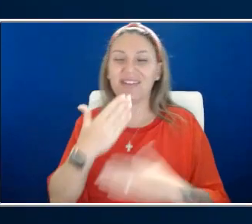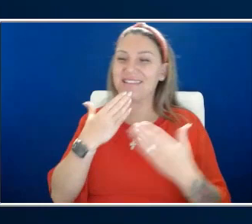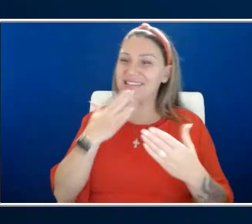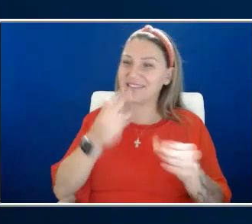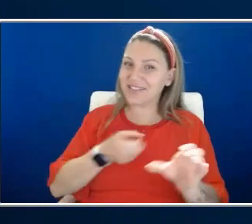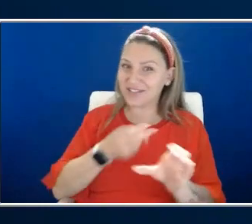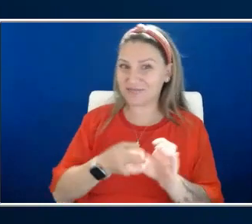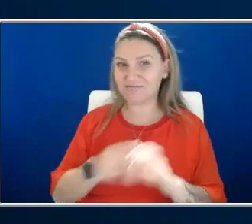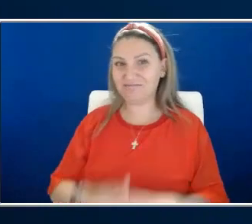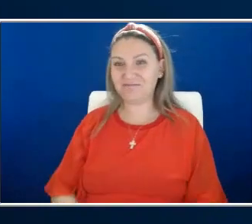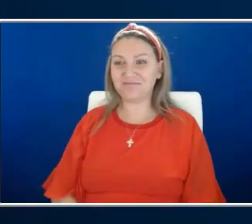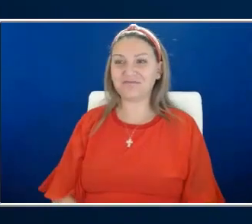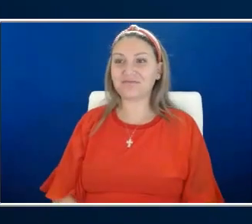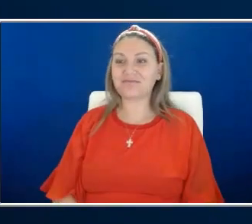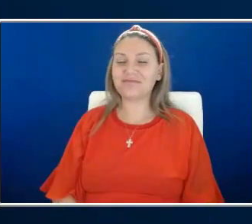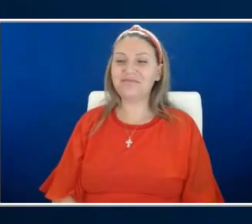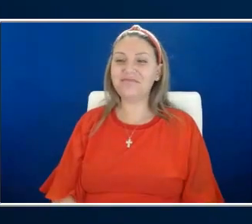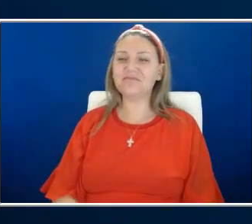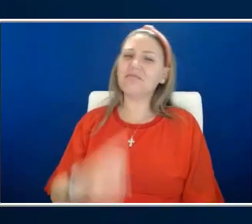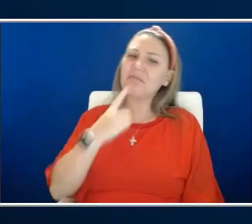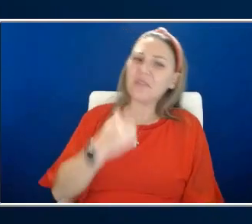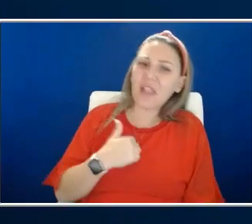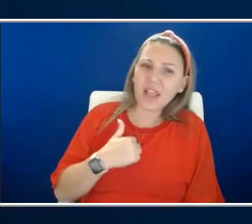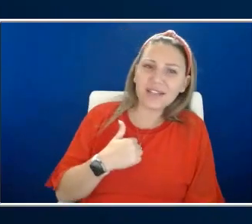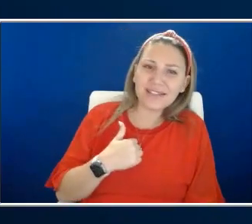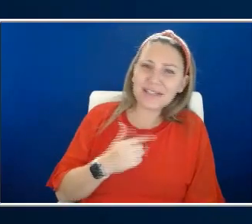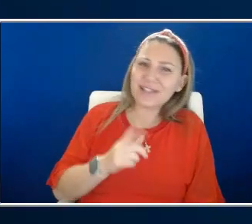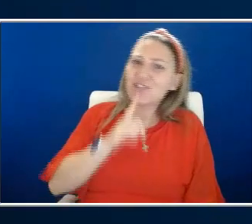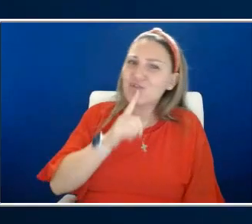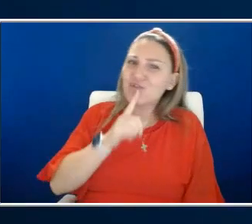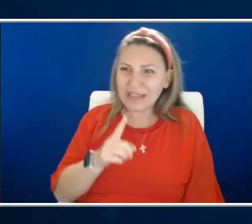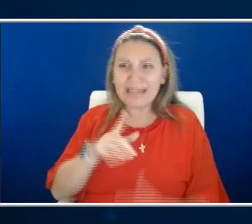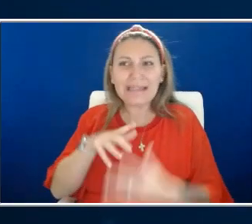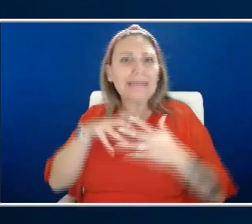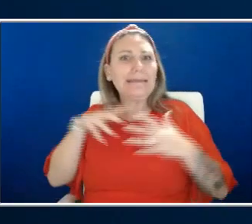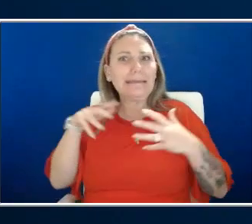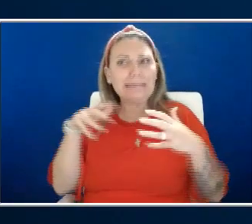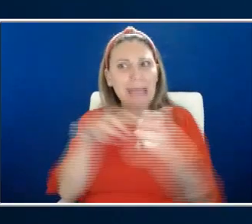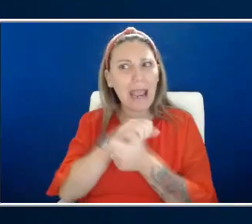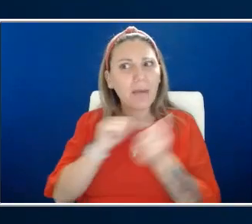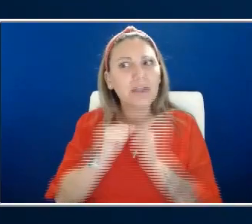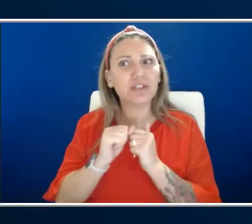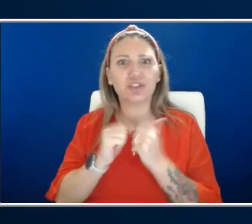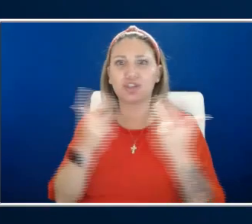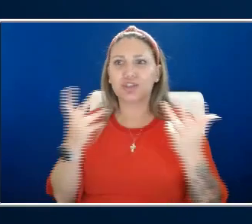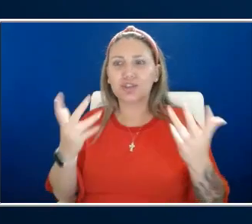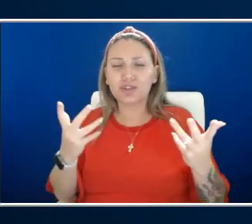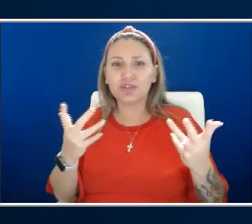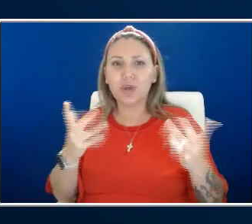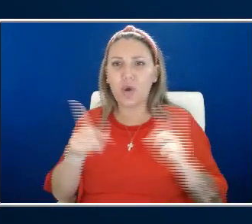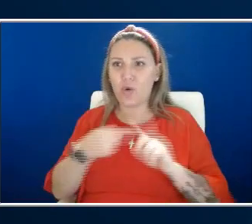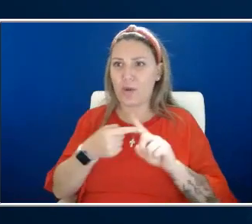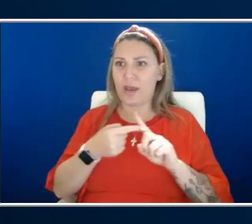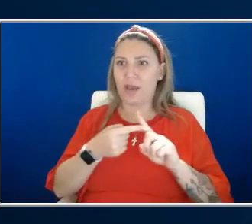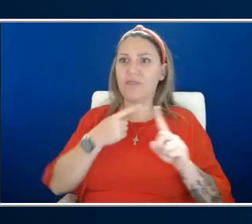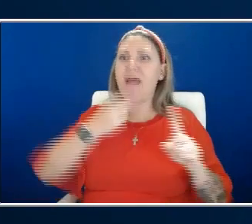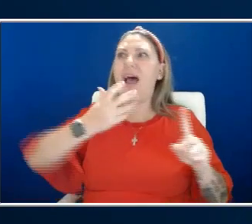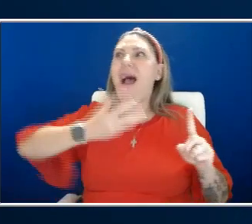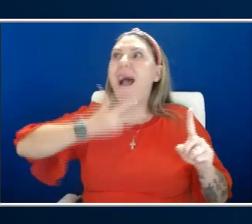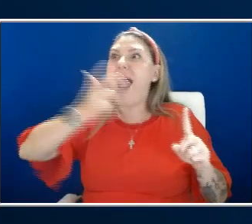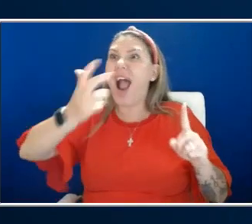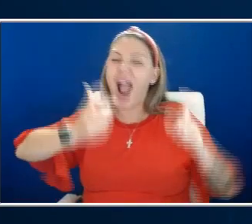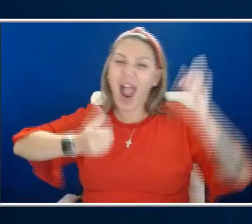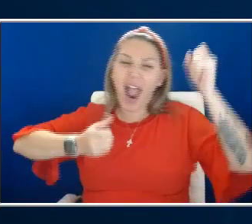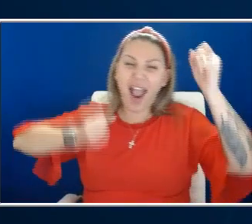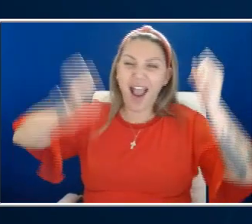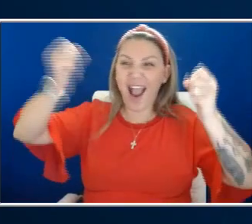So tell us, is there really can there be some real damage when it comes to screaming too loud, too suddenly?